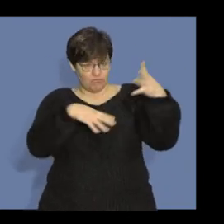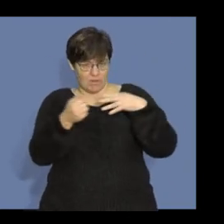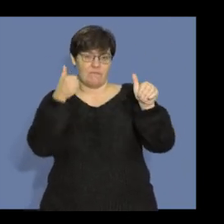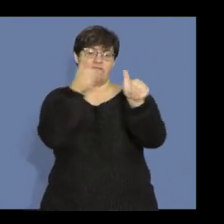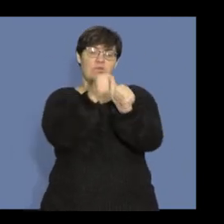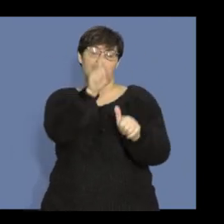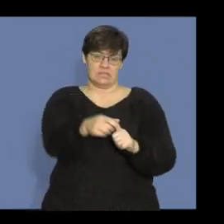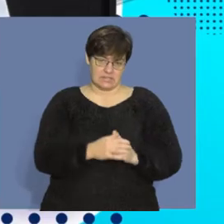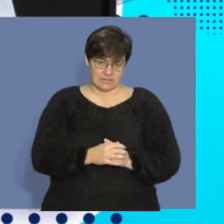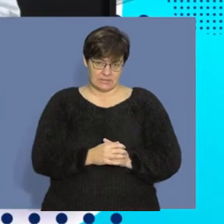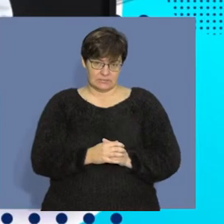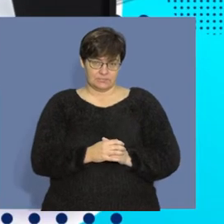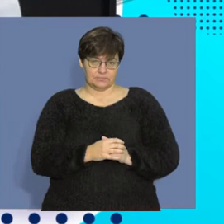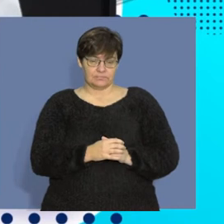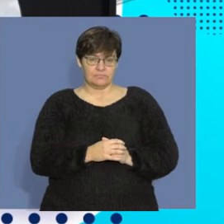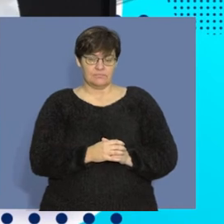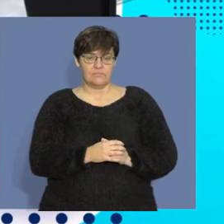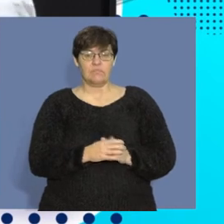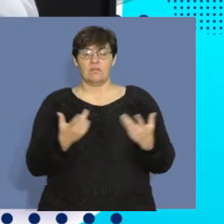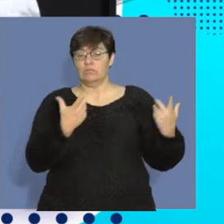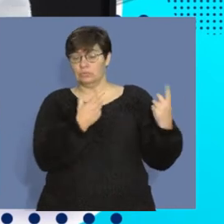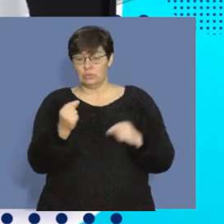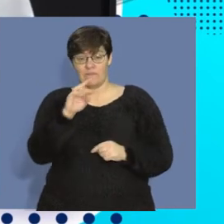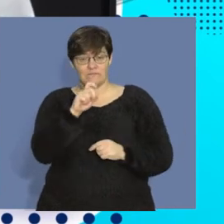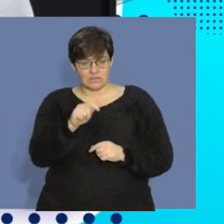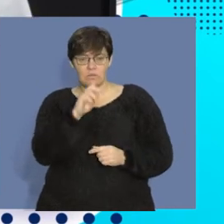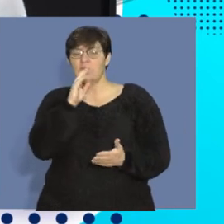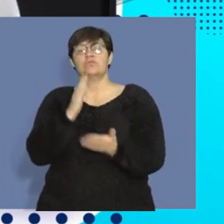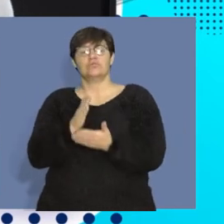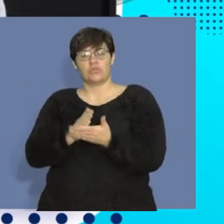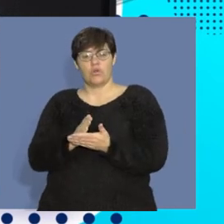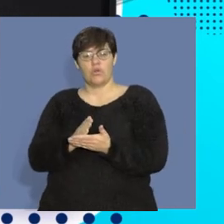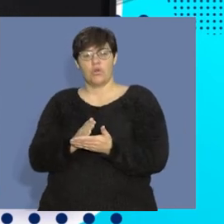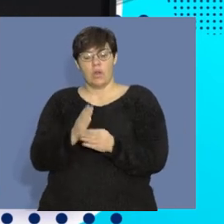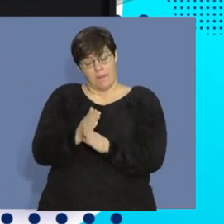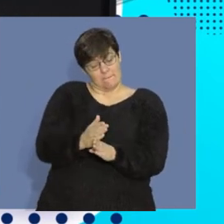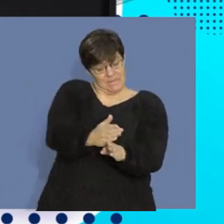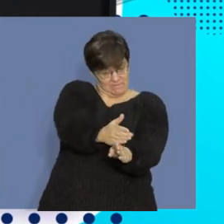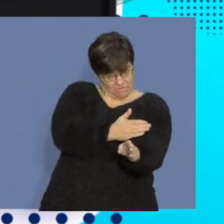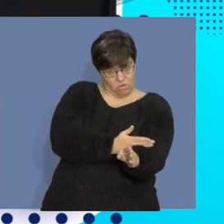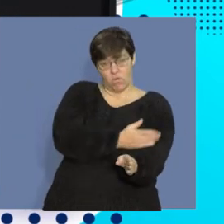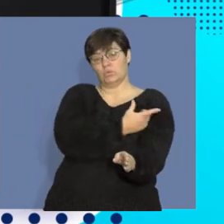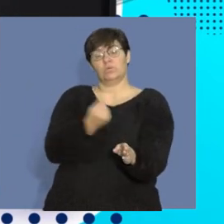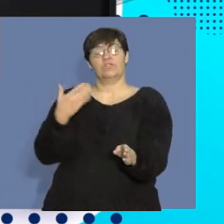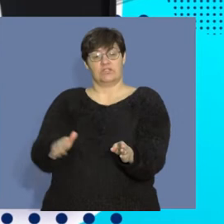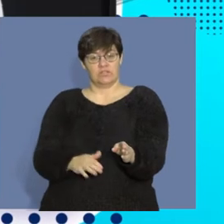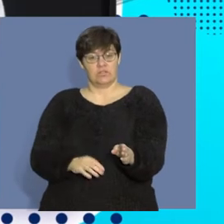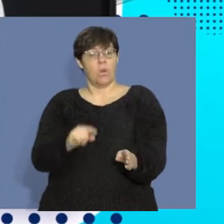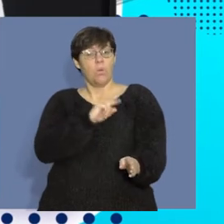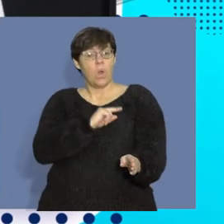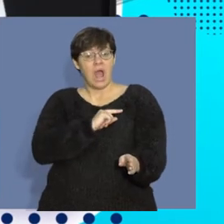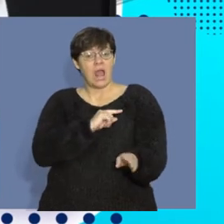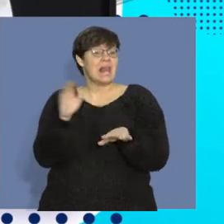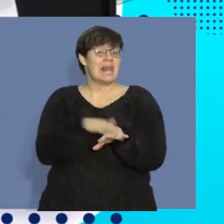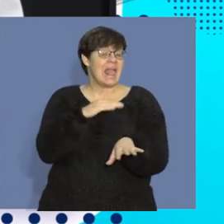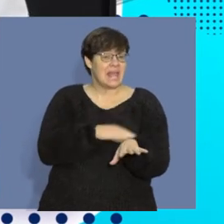time frames. With regards to VAT, whenever we are doing our VAT, we have to ensure that it is done timeously. Because if